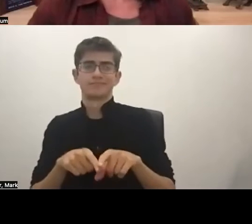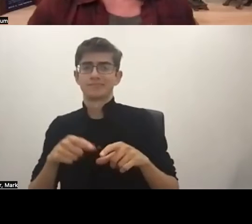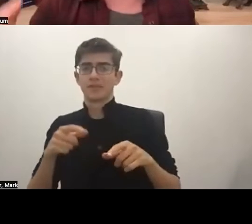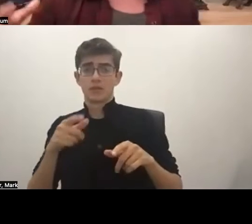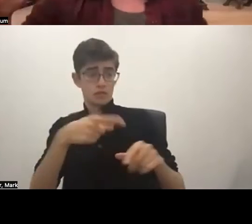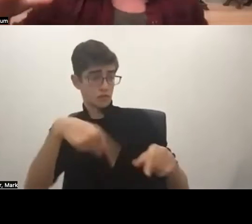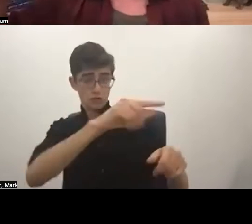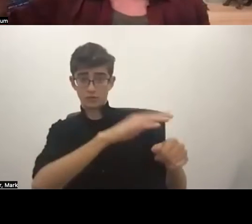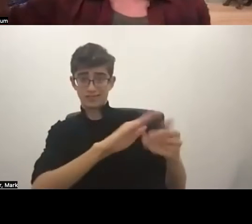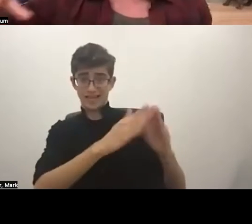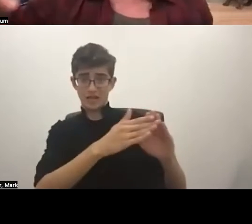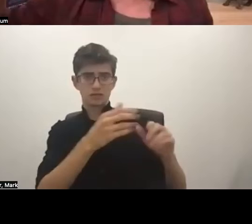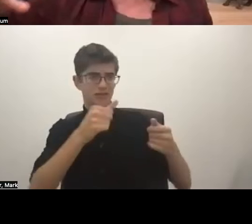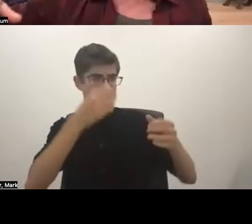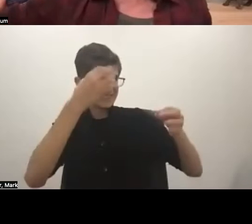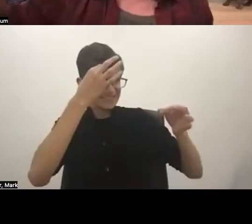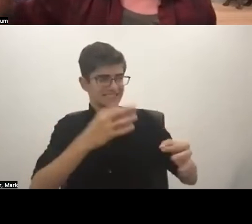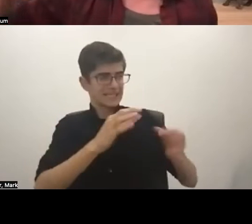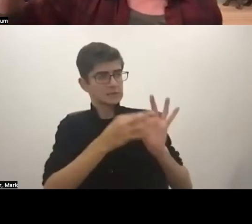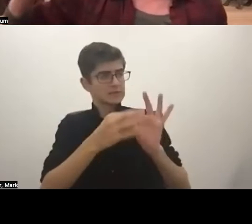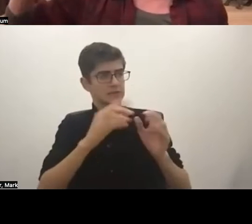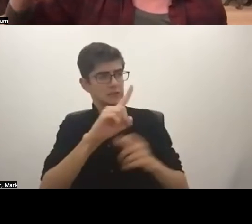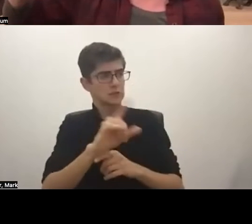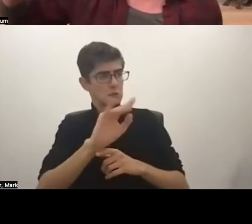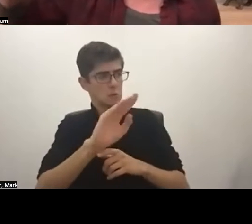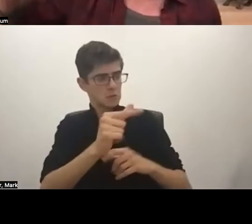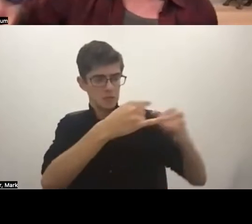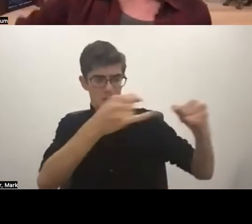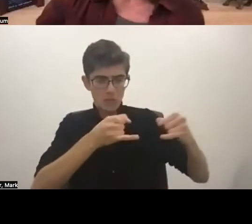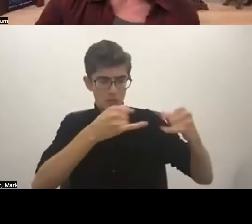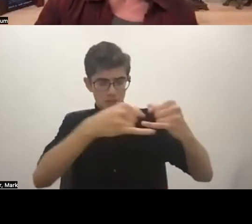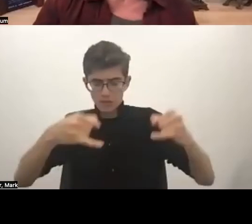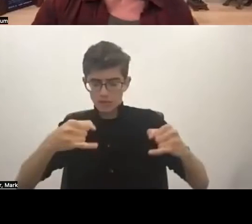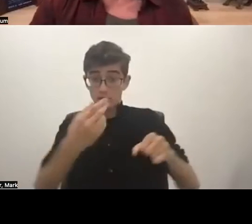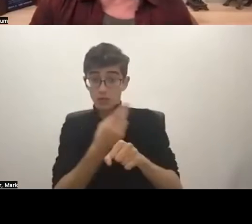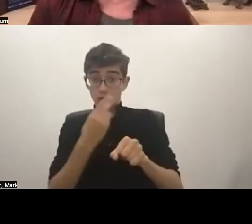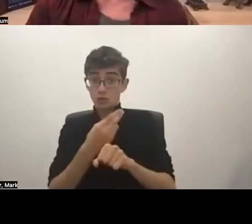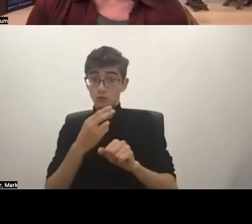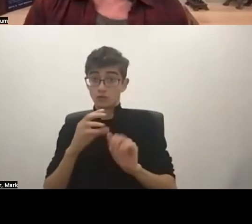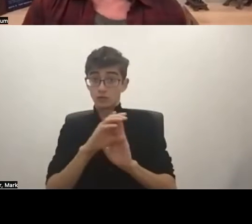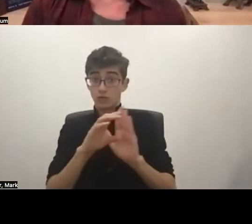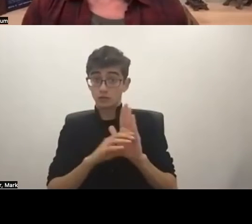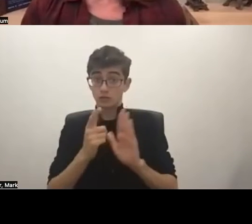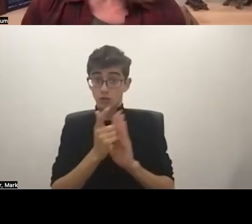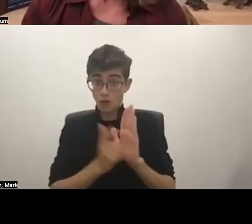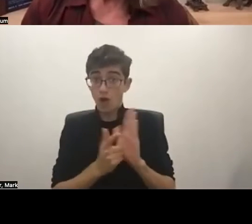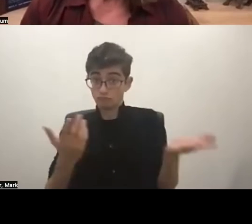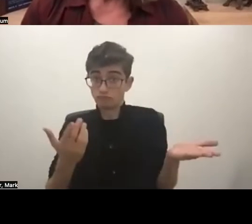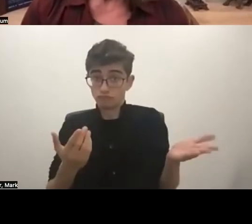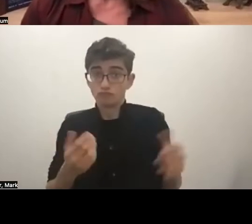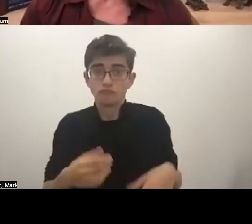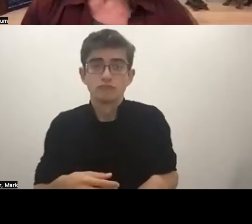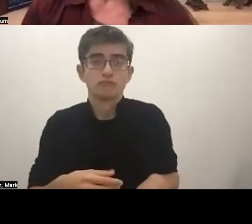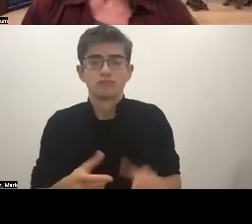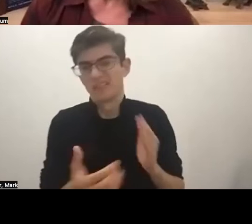decisions, and was recently relied upon by a local Pennsylvania municipality to say